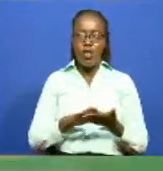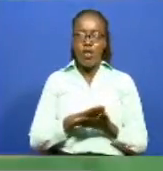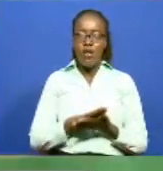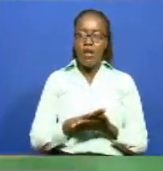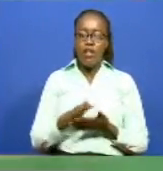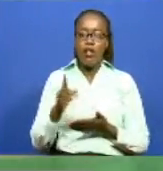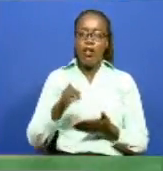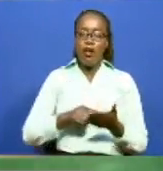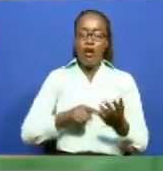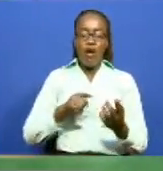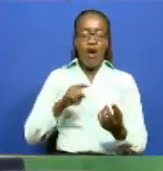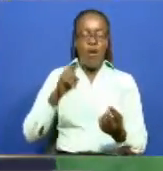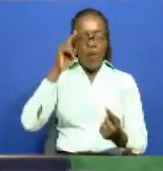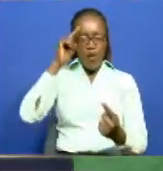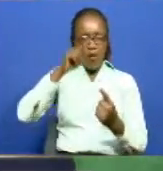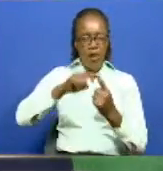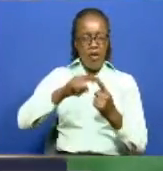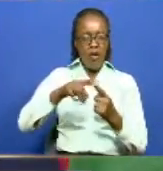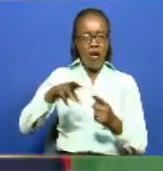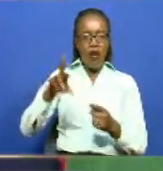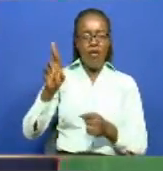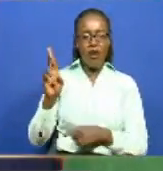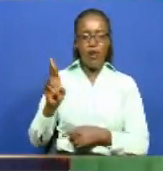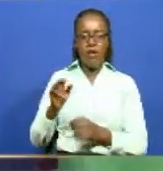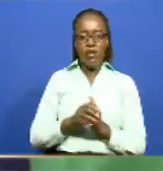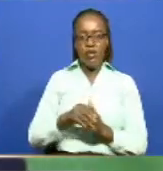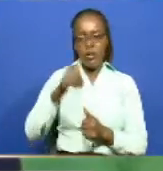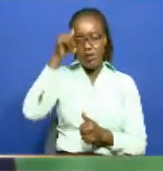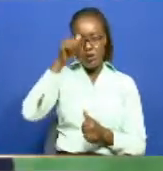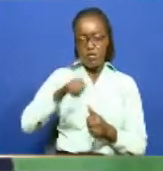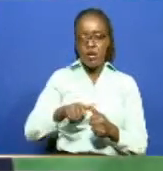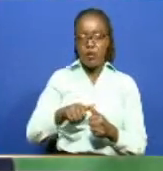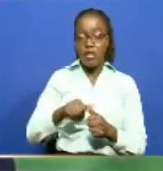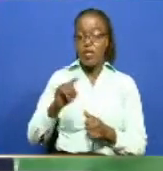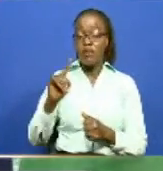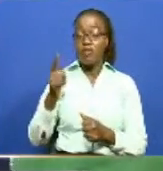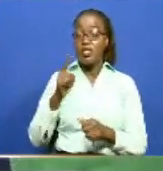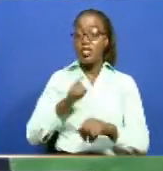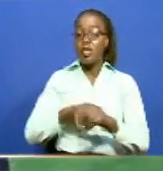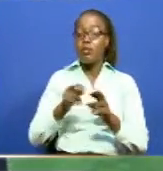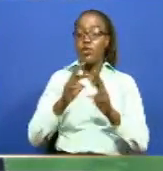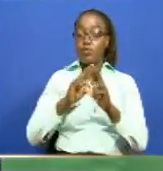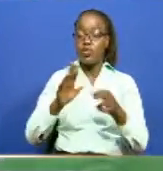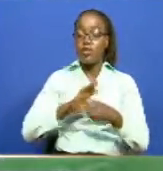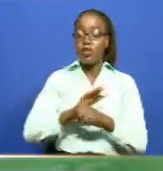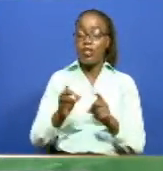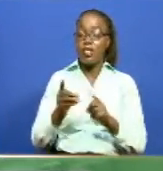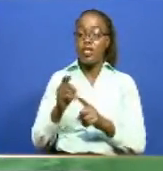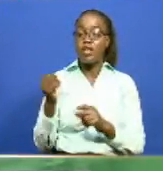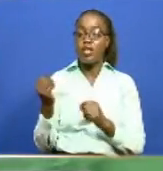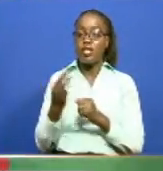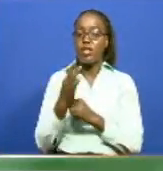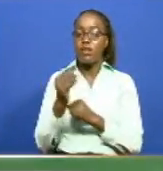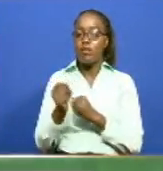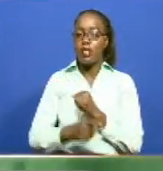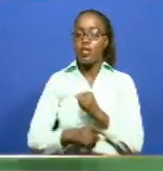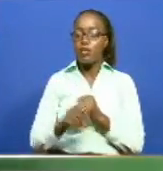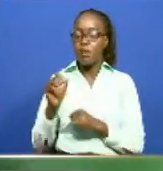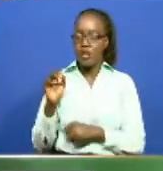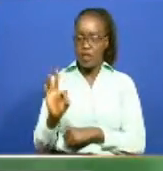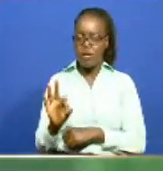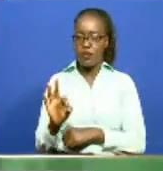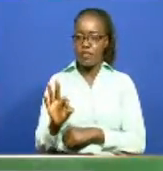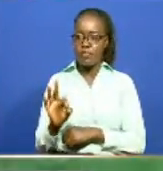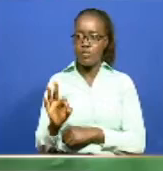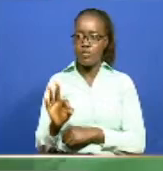our projections were. Remember when we reported the first case of COVID-19 on 13th of March,